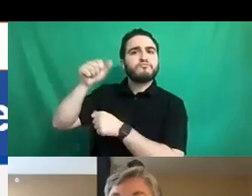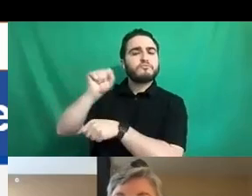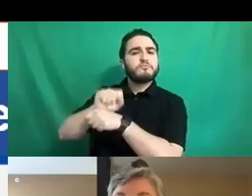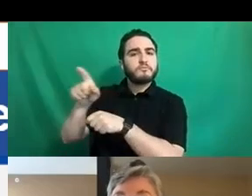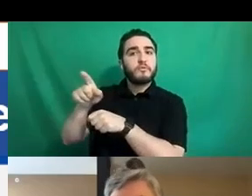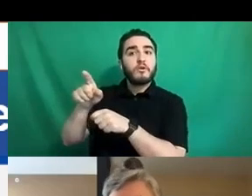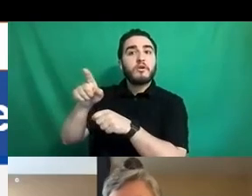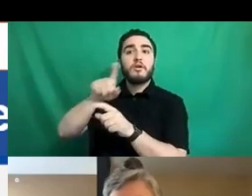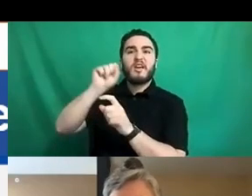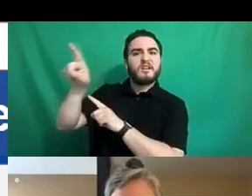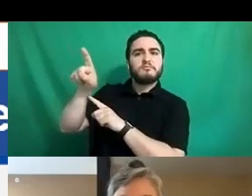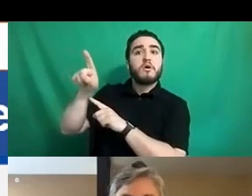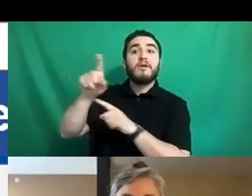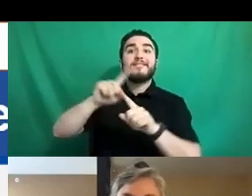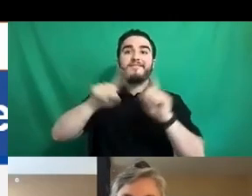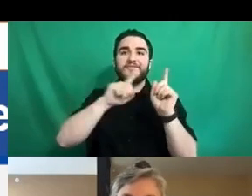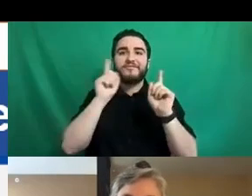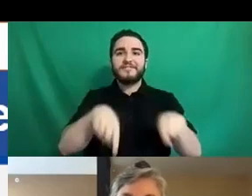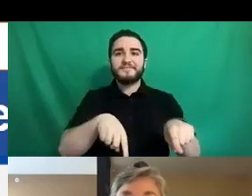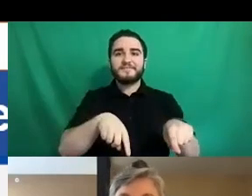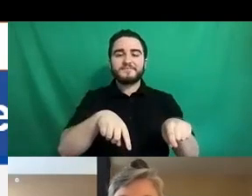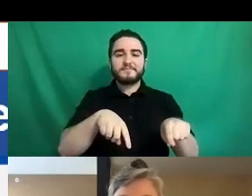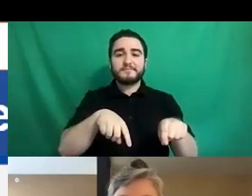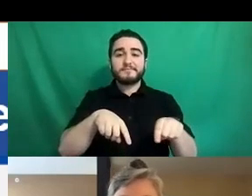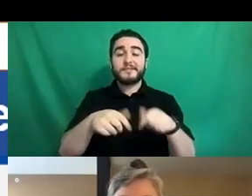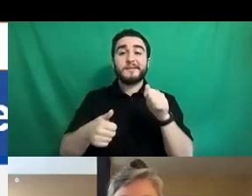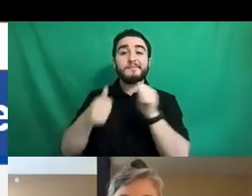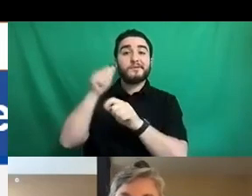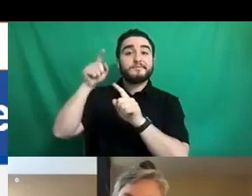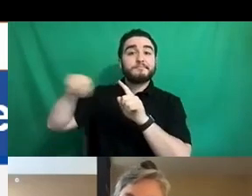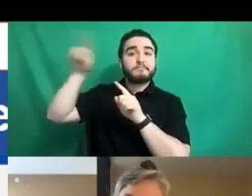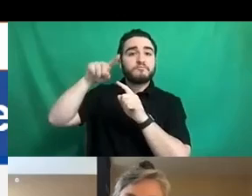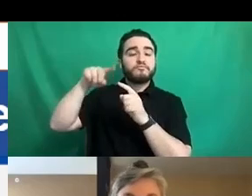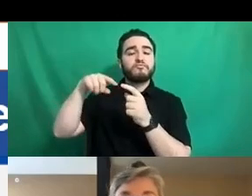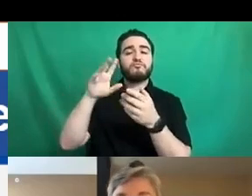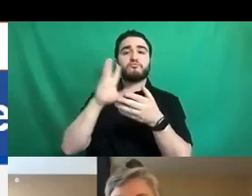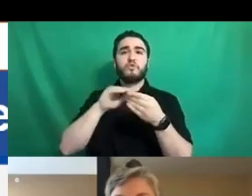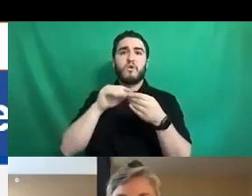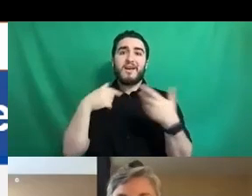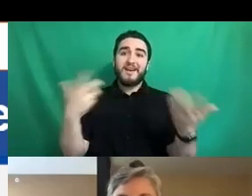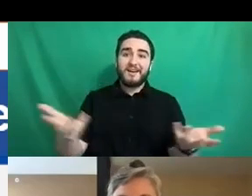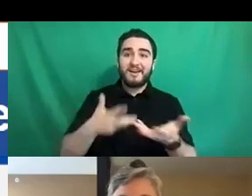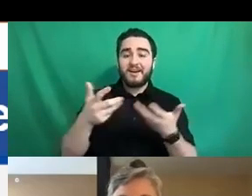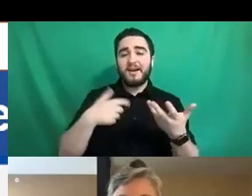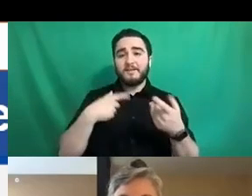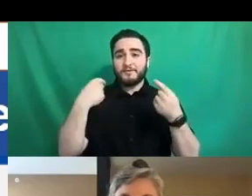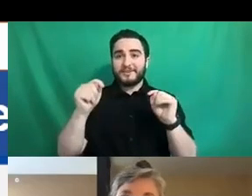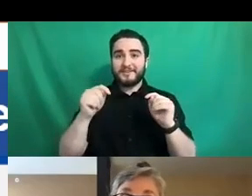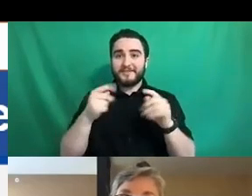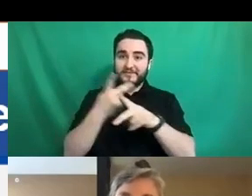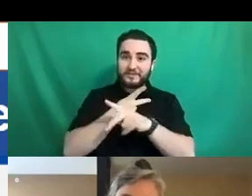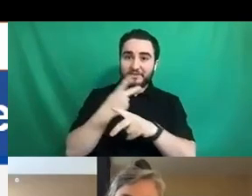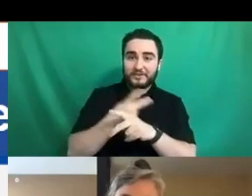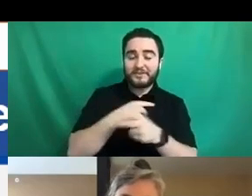get a different answer. The majority of employers say, I've been trying to figure out how to do this.